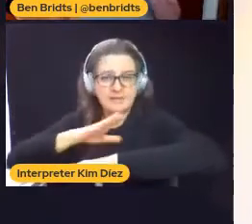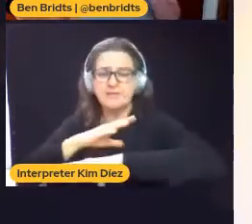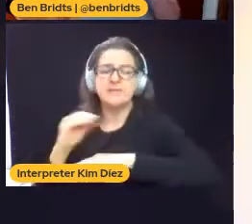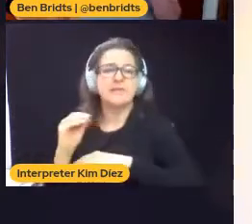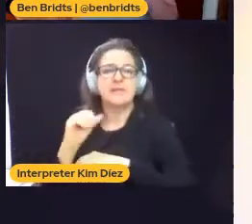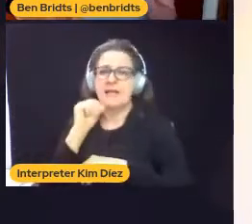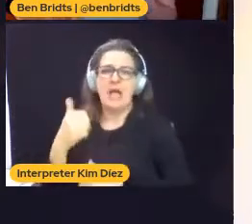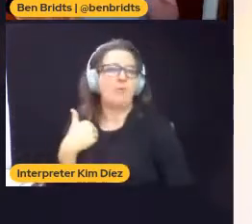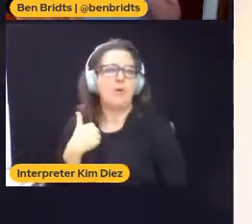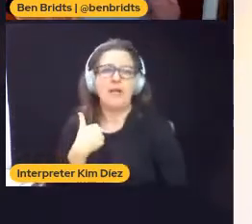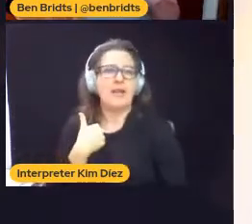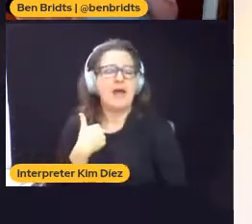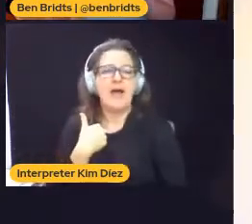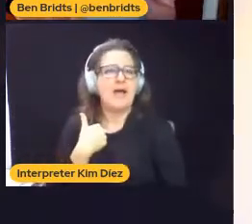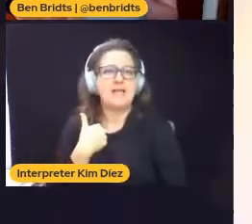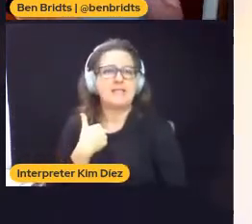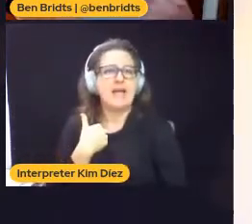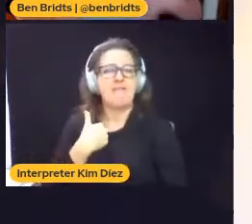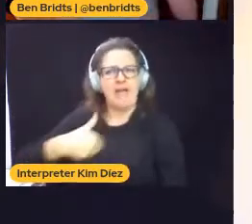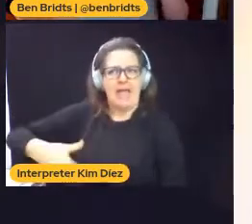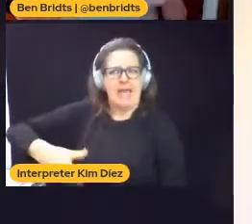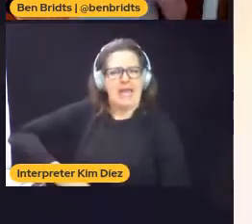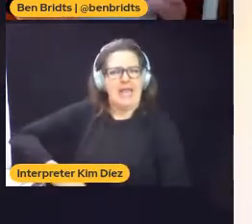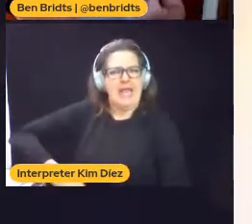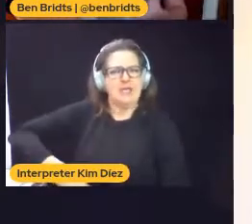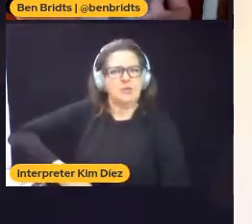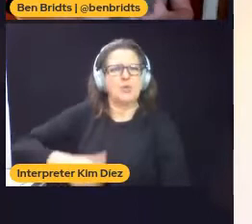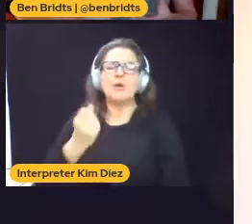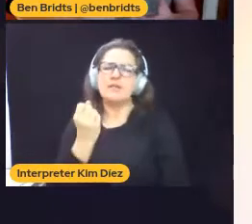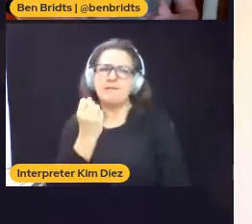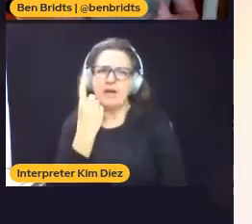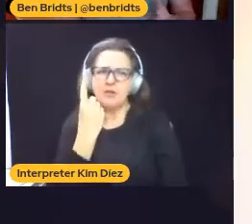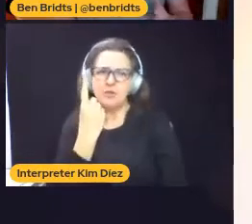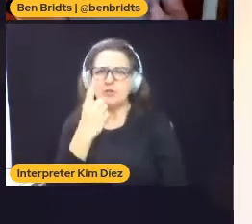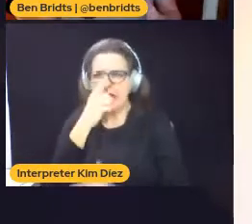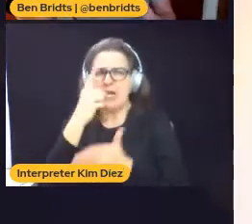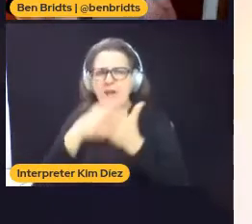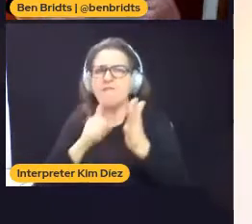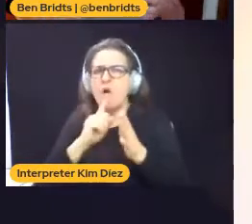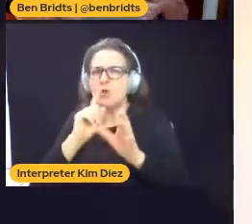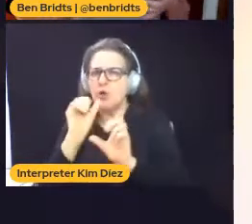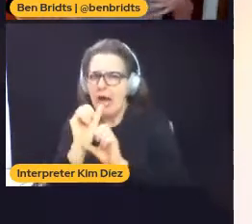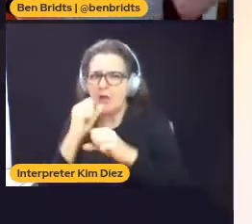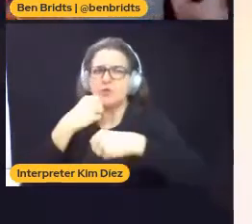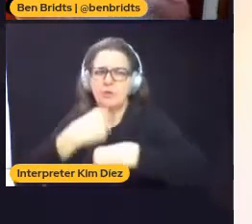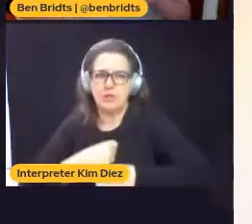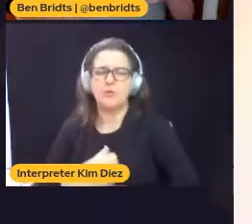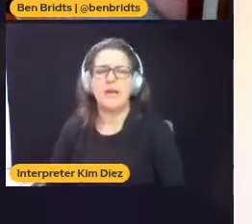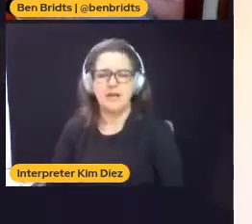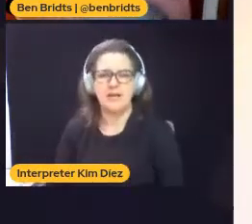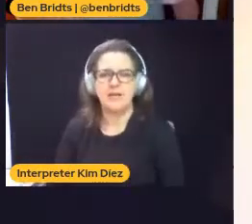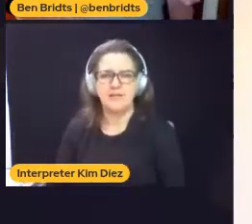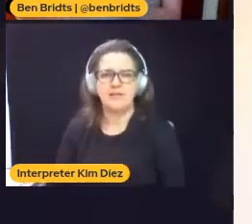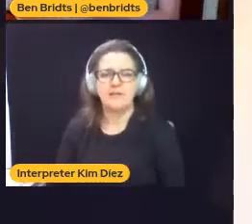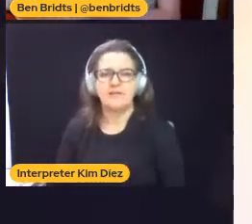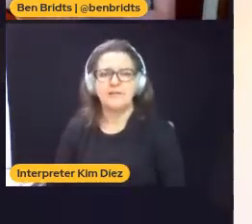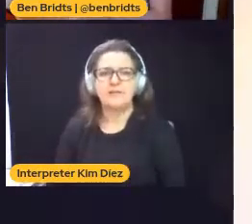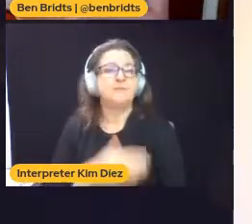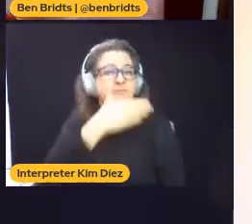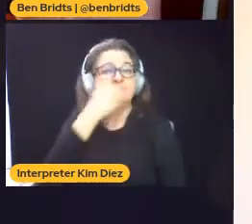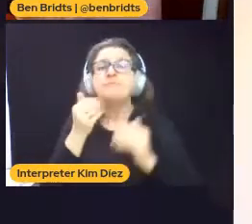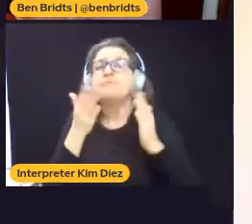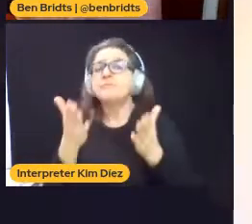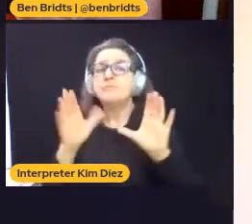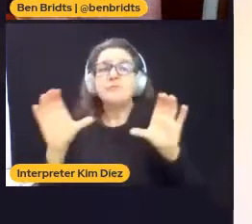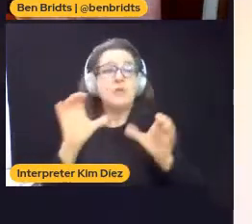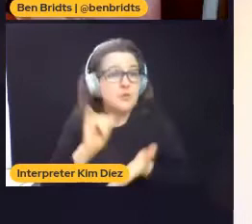an intuitive understanding of what we're actually creating. So a better way that we could have done